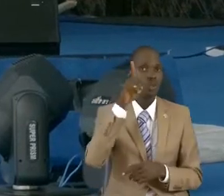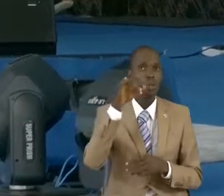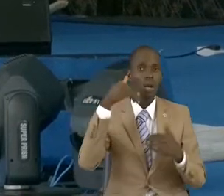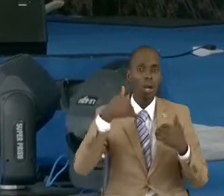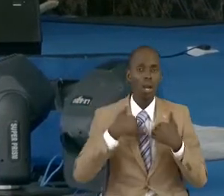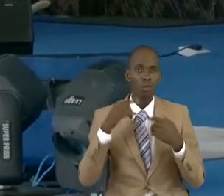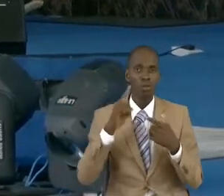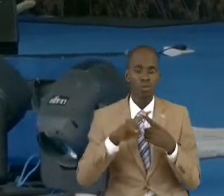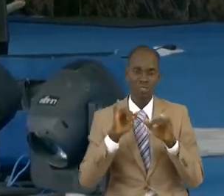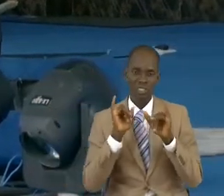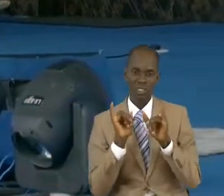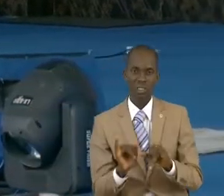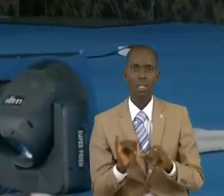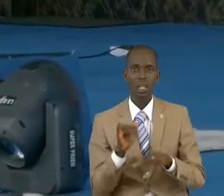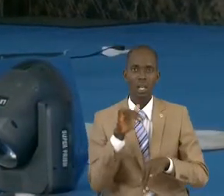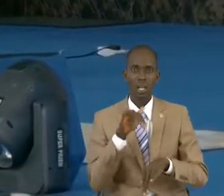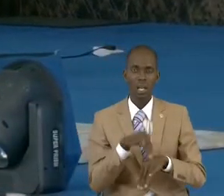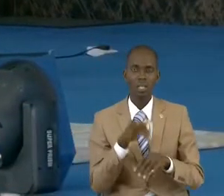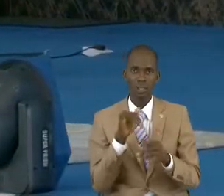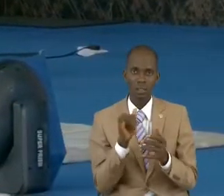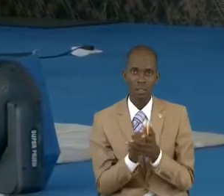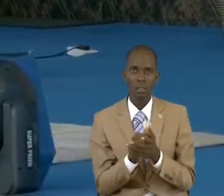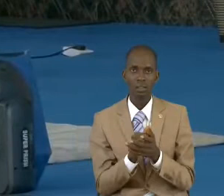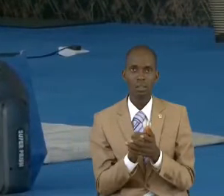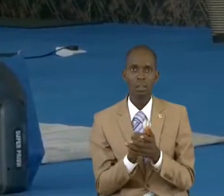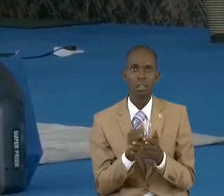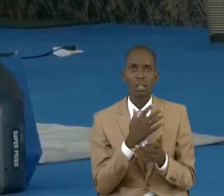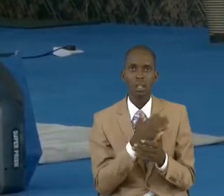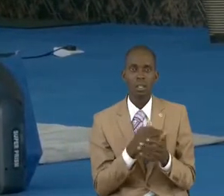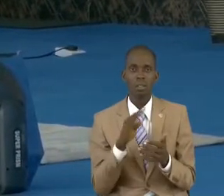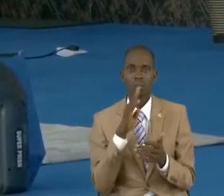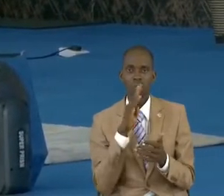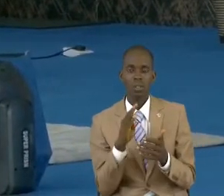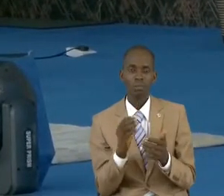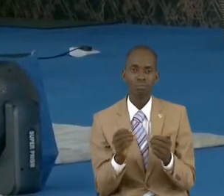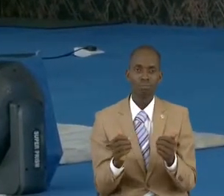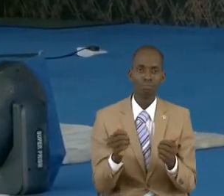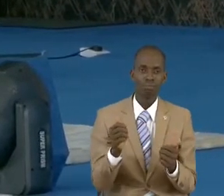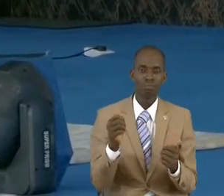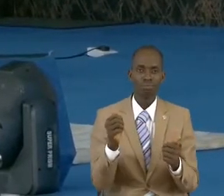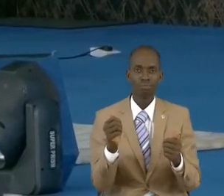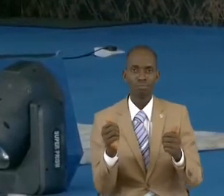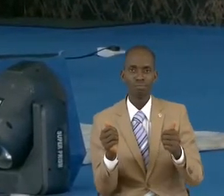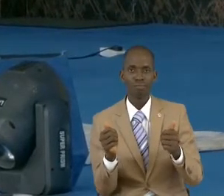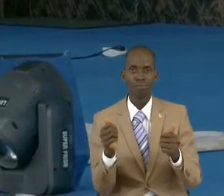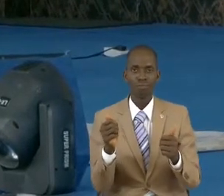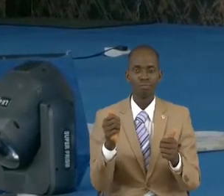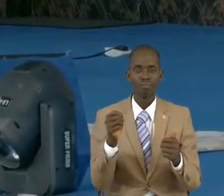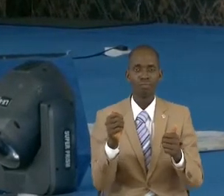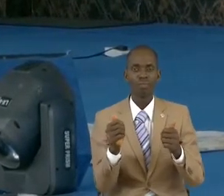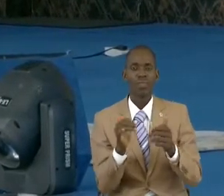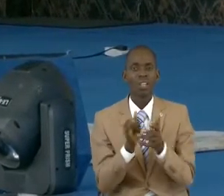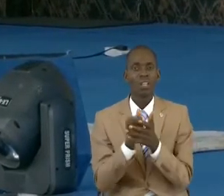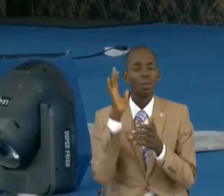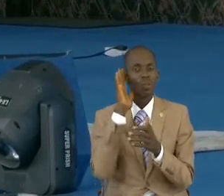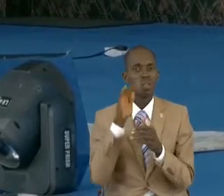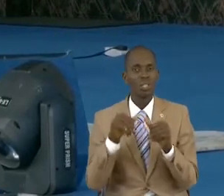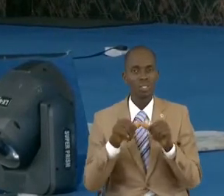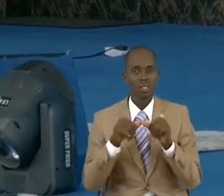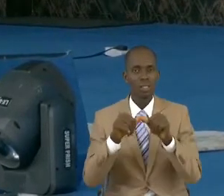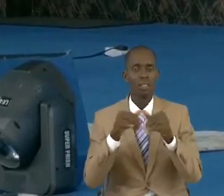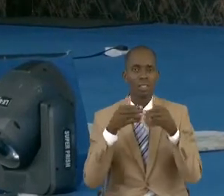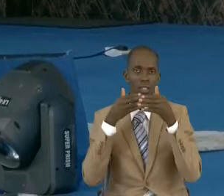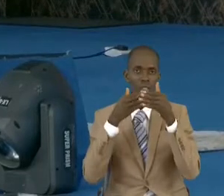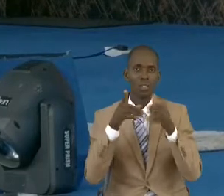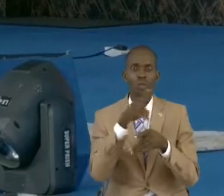that and be doing changes that will still point you to the